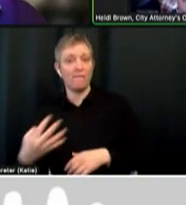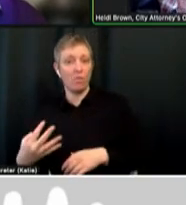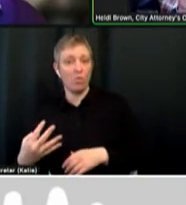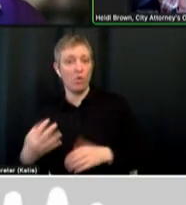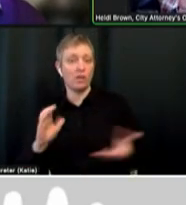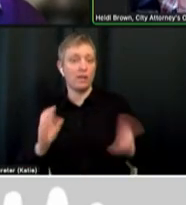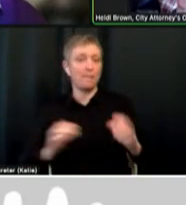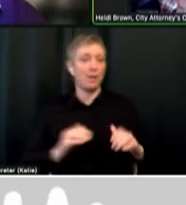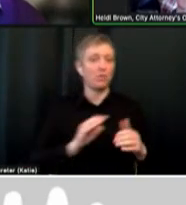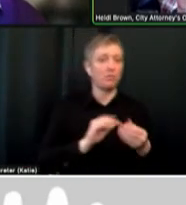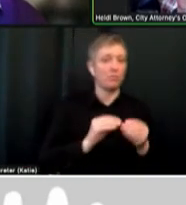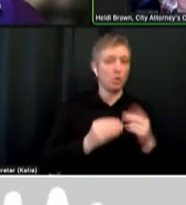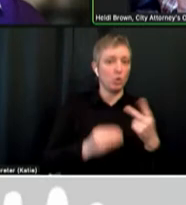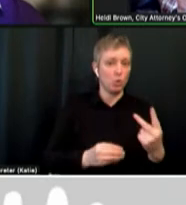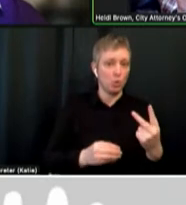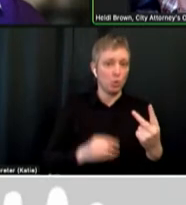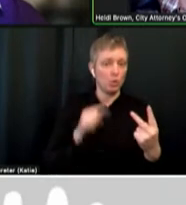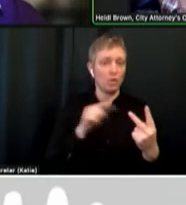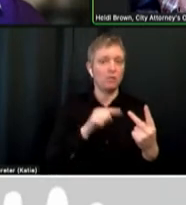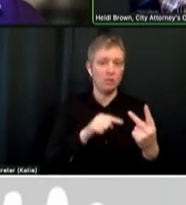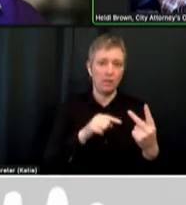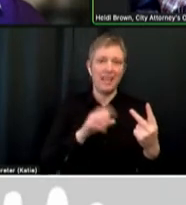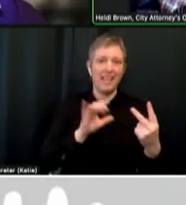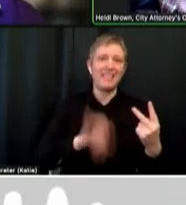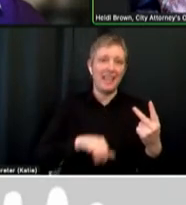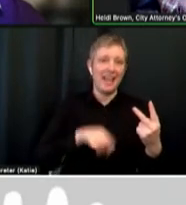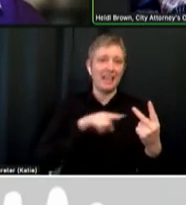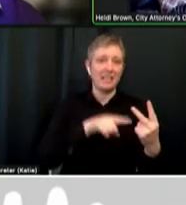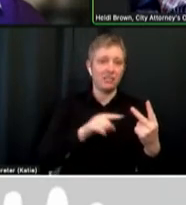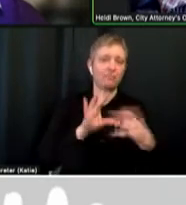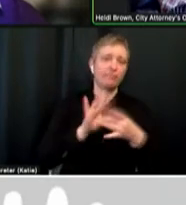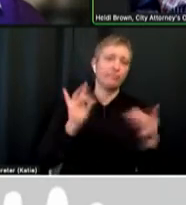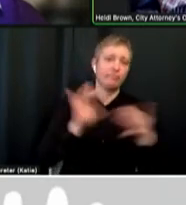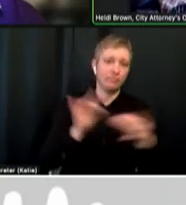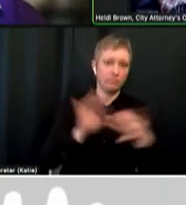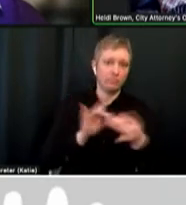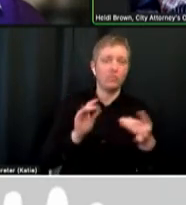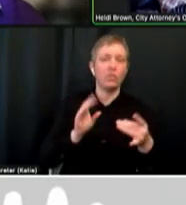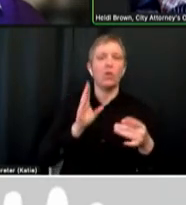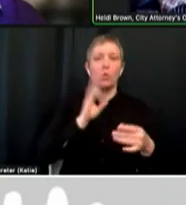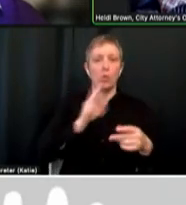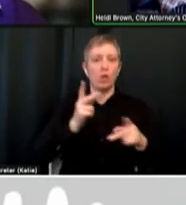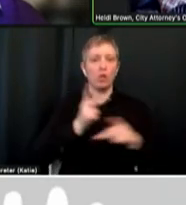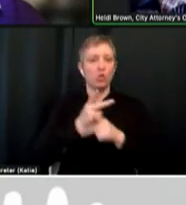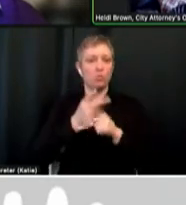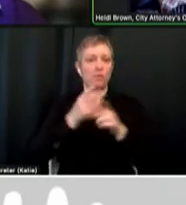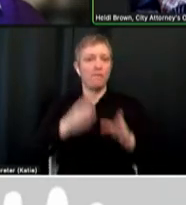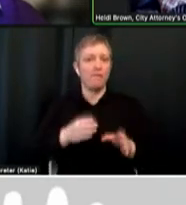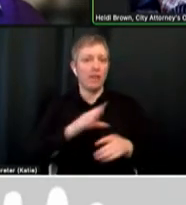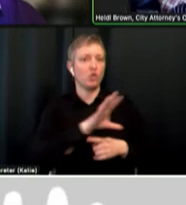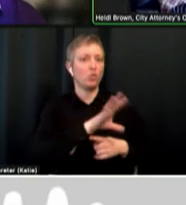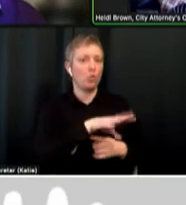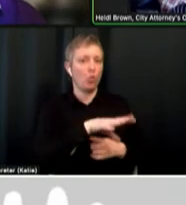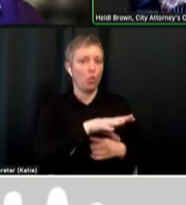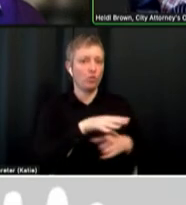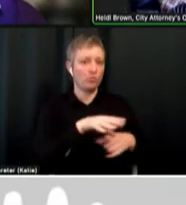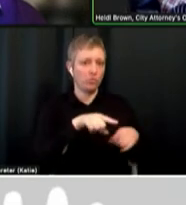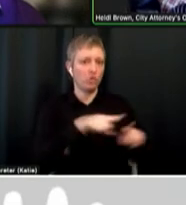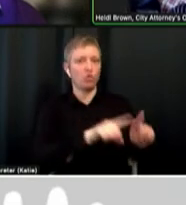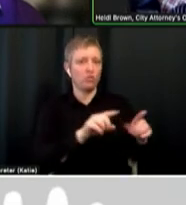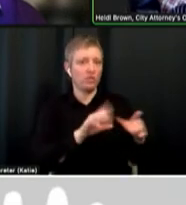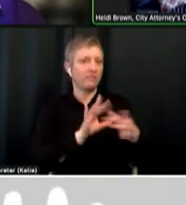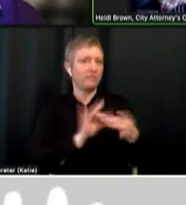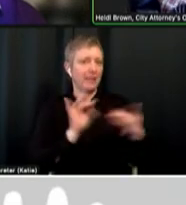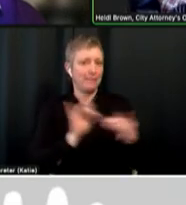of force, that will be recorded on the body camera footage versus the statements made on